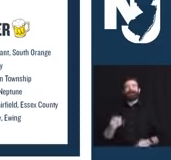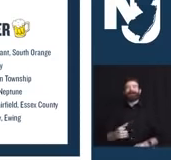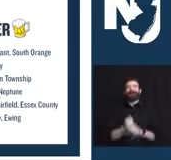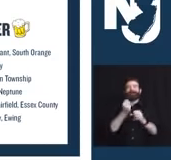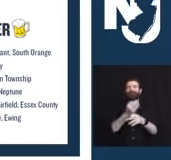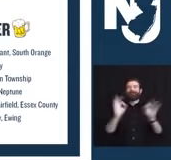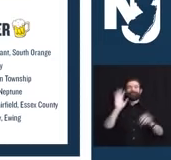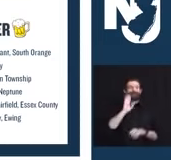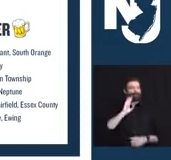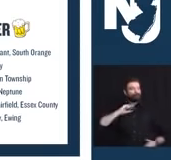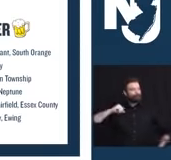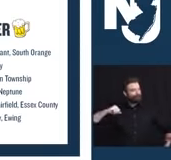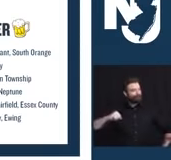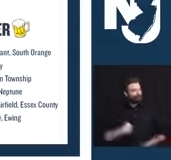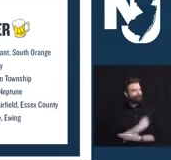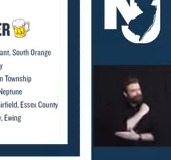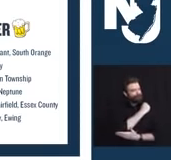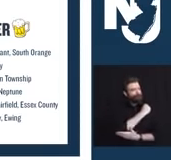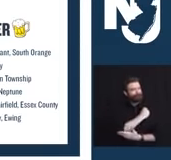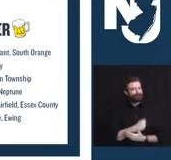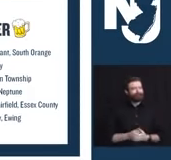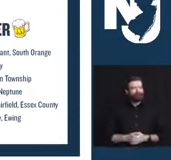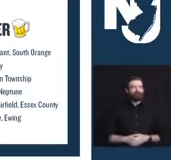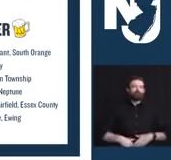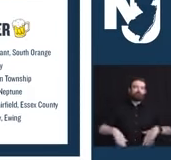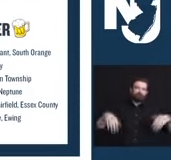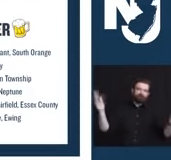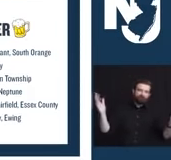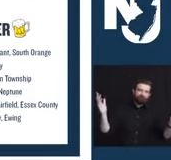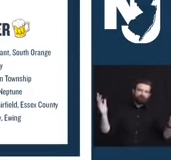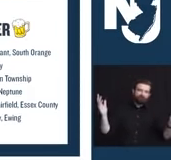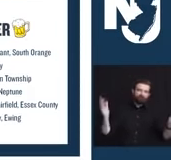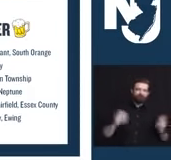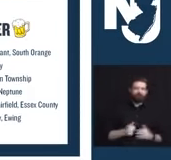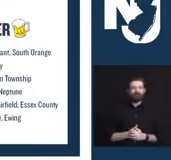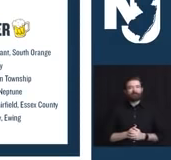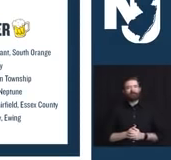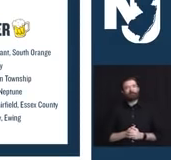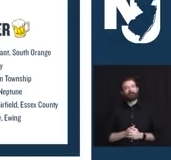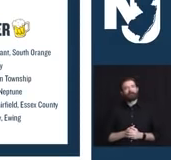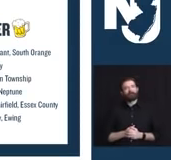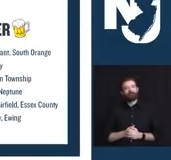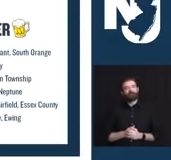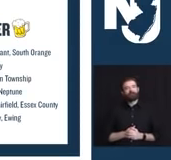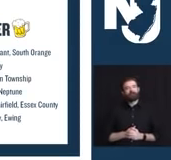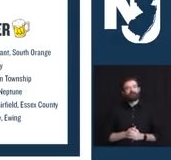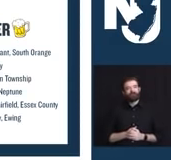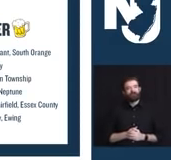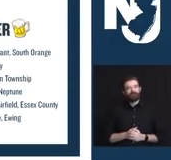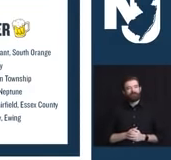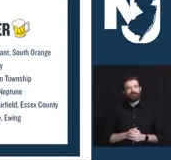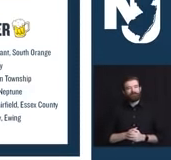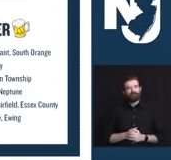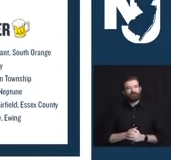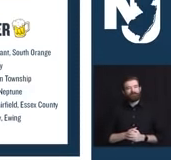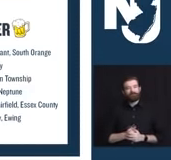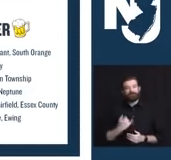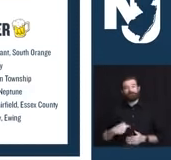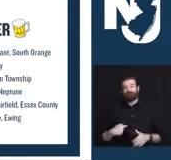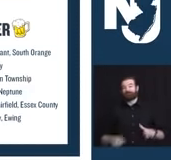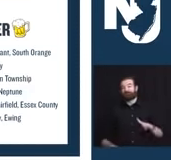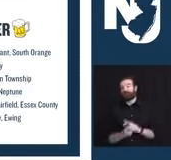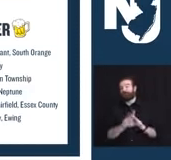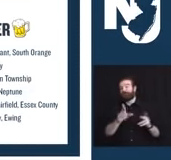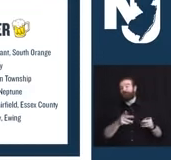which was in April. I just want the record to show. So if you see me showing up, you'll know that I'm not playing by the rules. We are